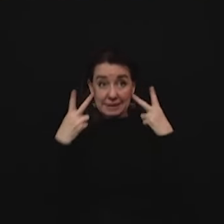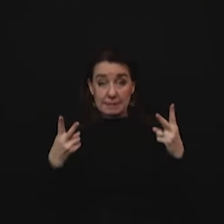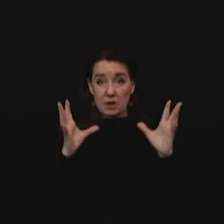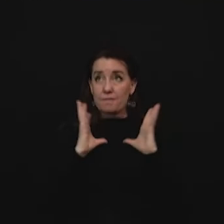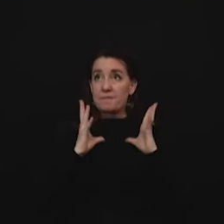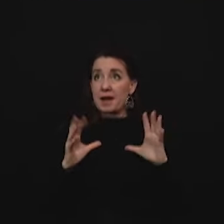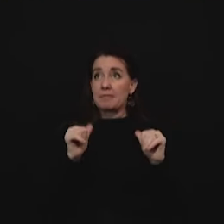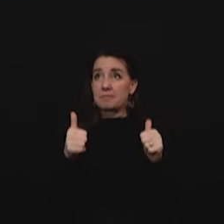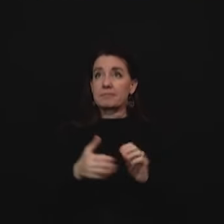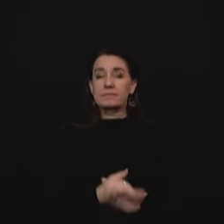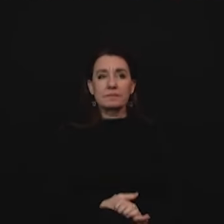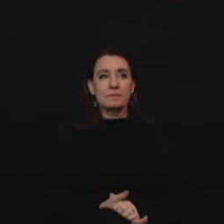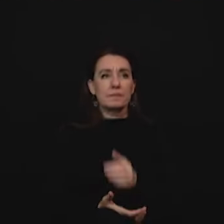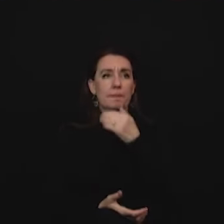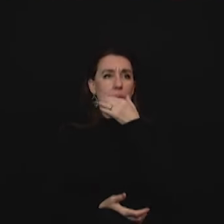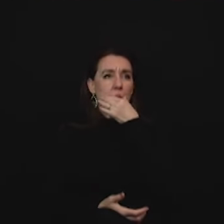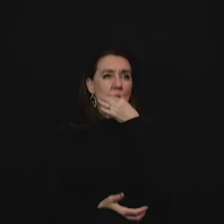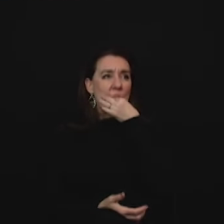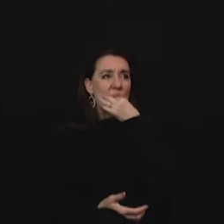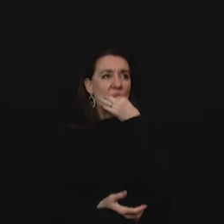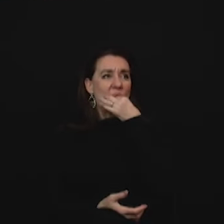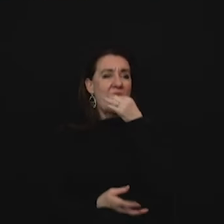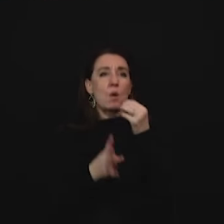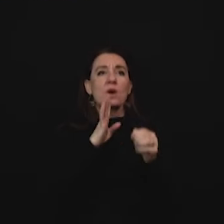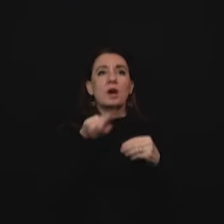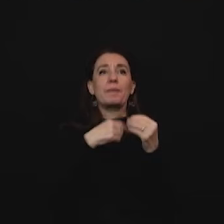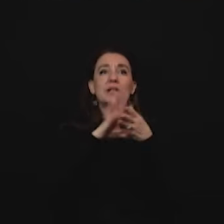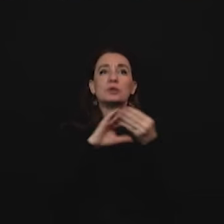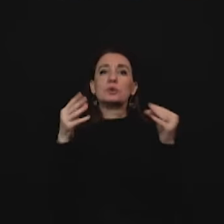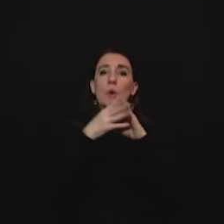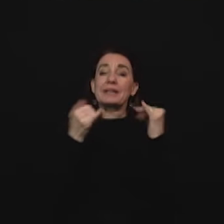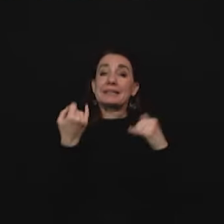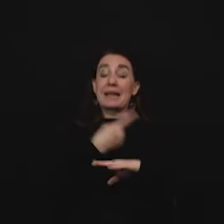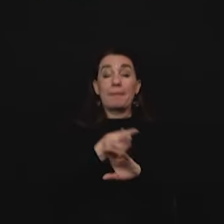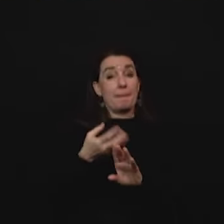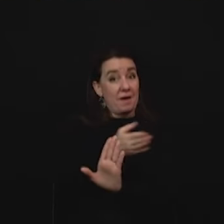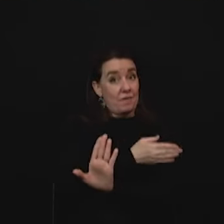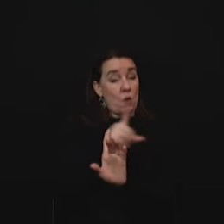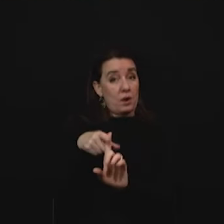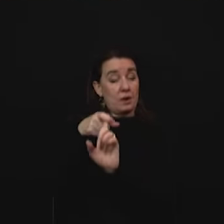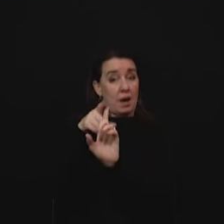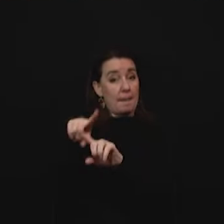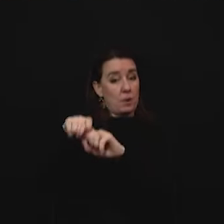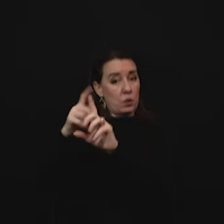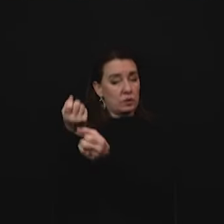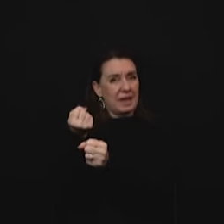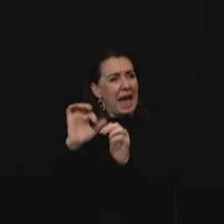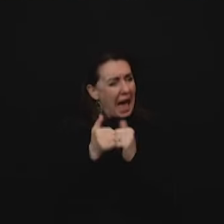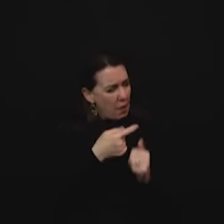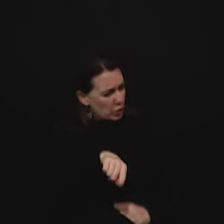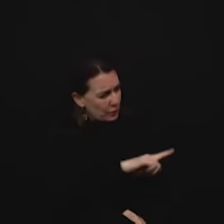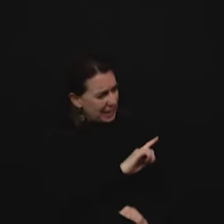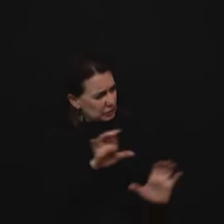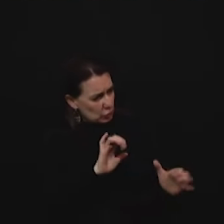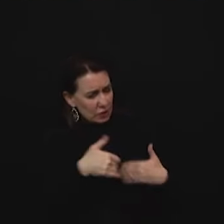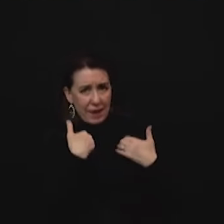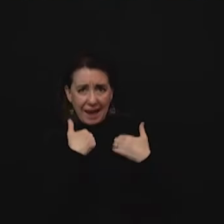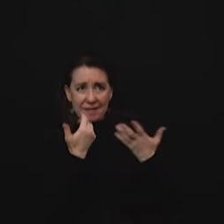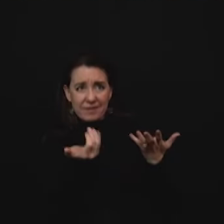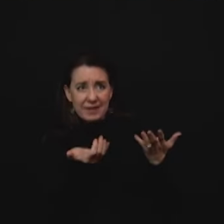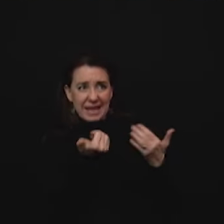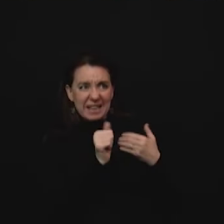Okay, okay. We're going to share a story today. And before we get to that, though, out of how many of you guys, did any of you guys have this